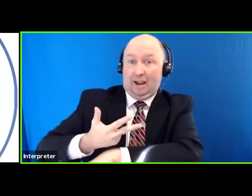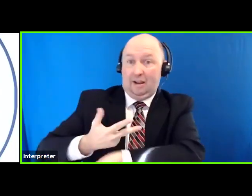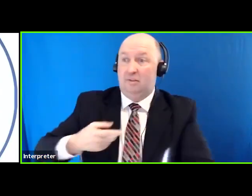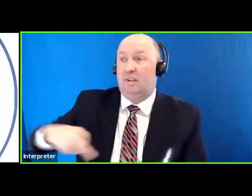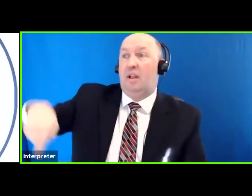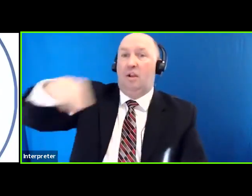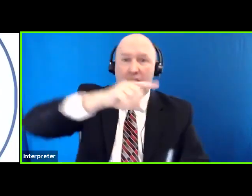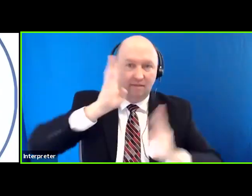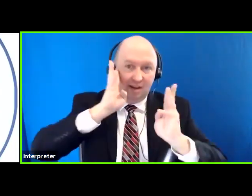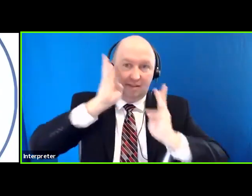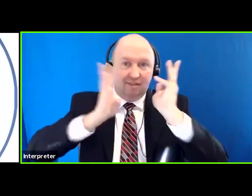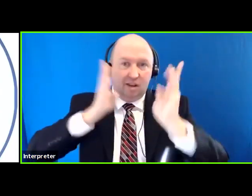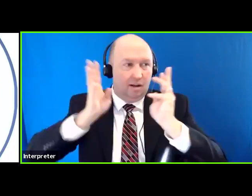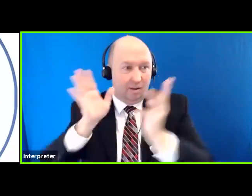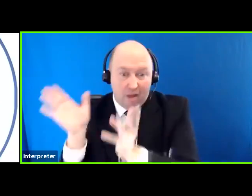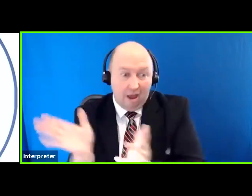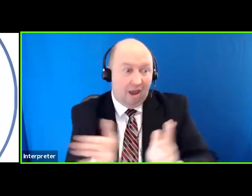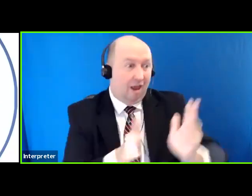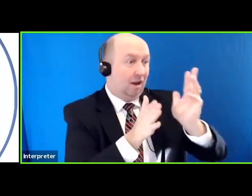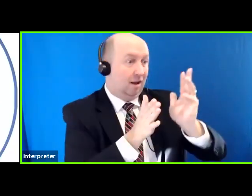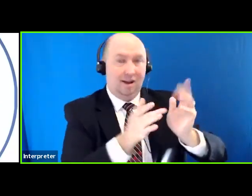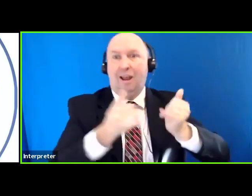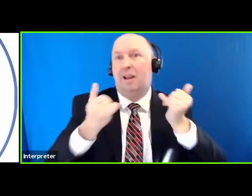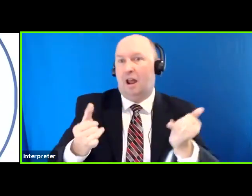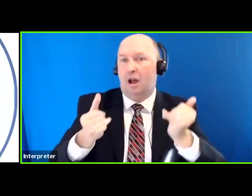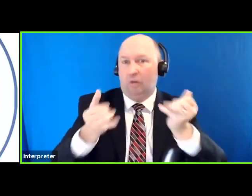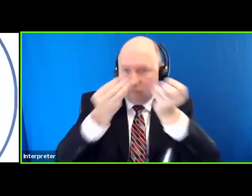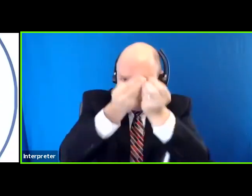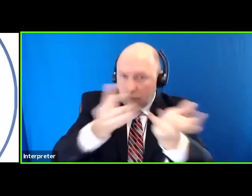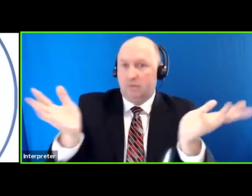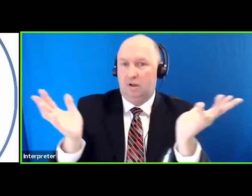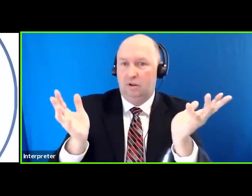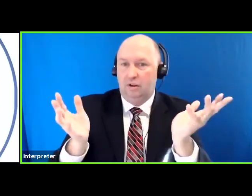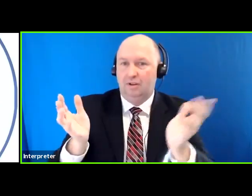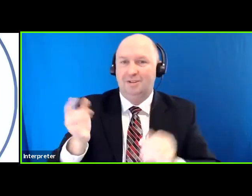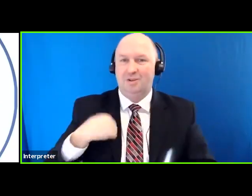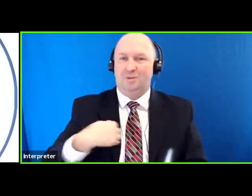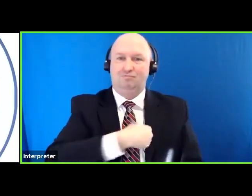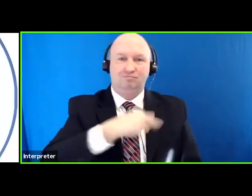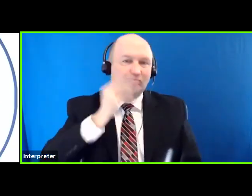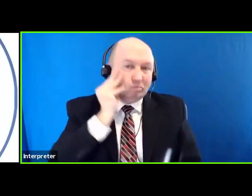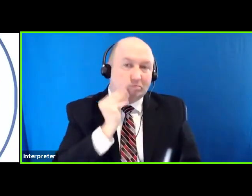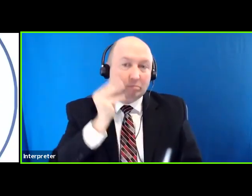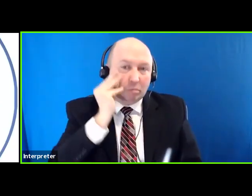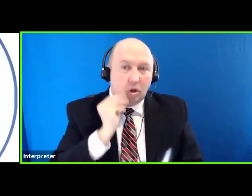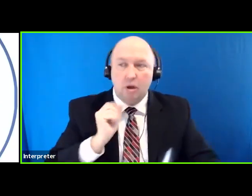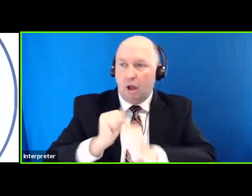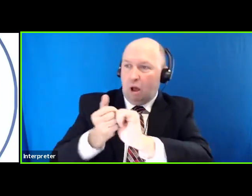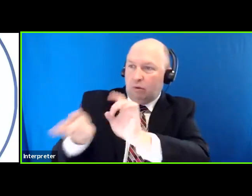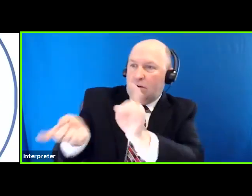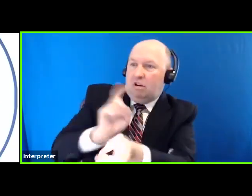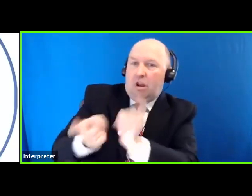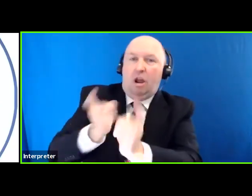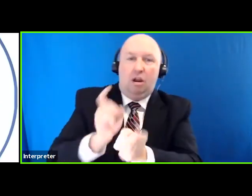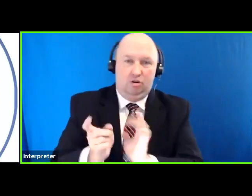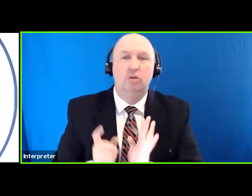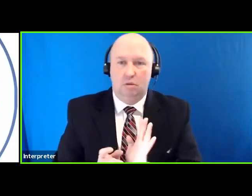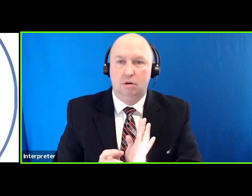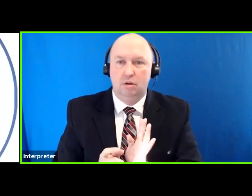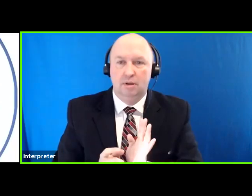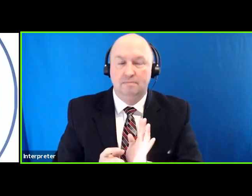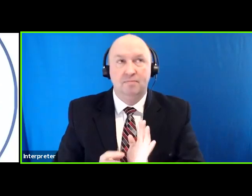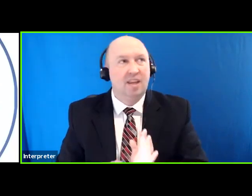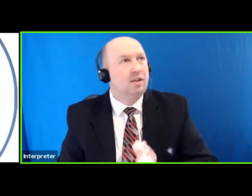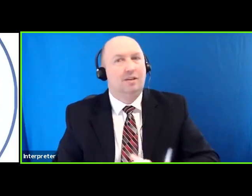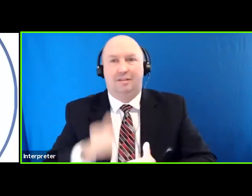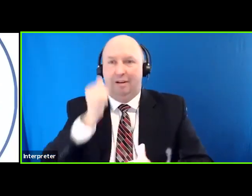rolled out today. So again, we're getting very good at pivoting with all the new things